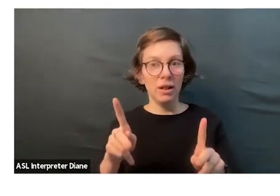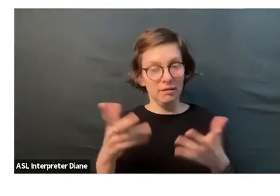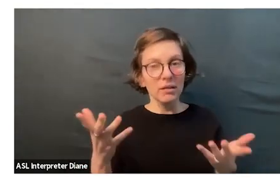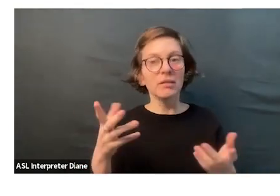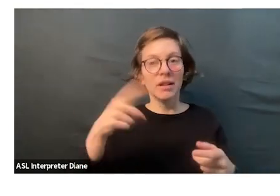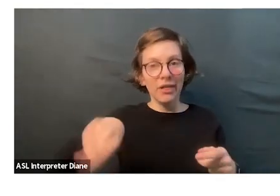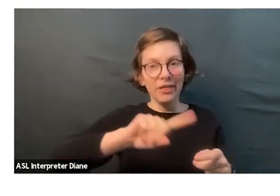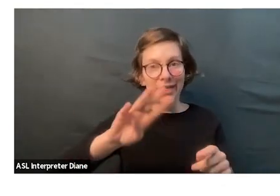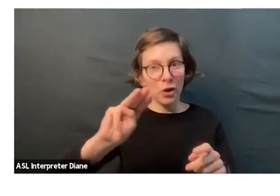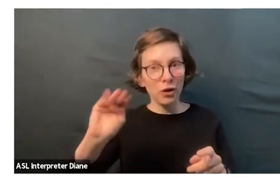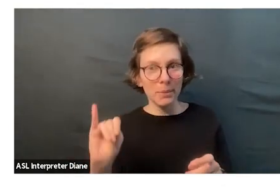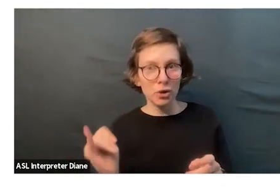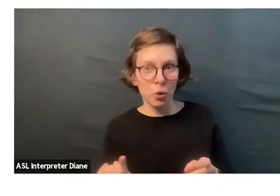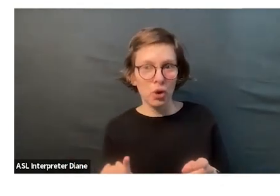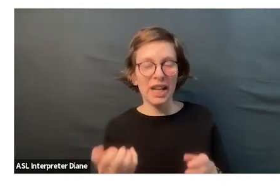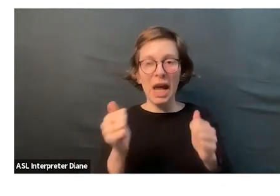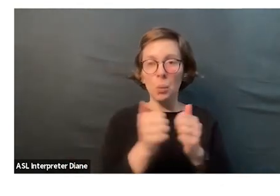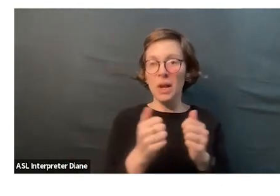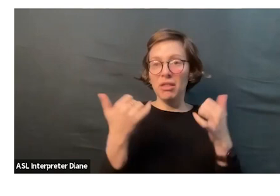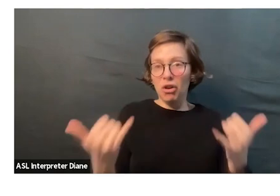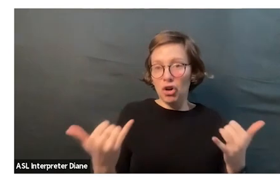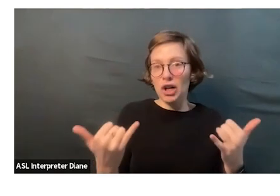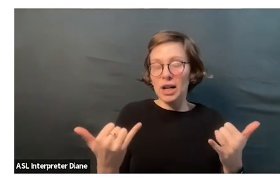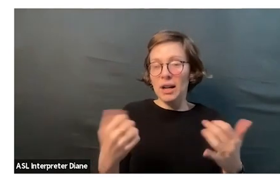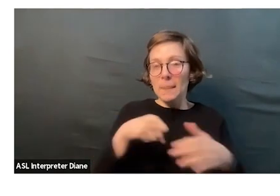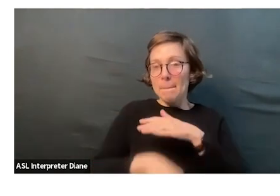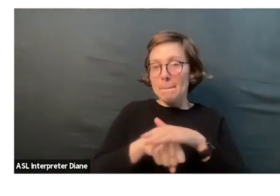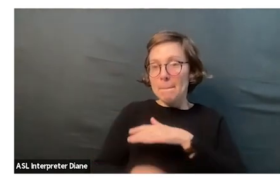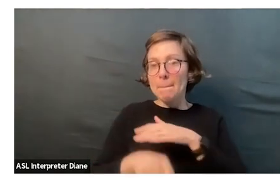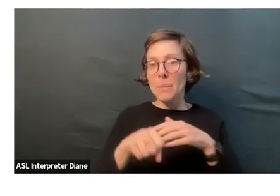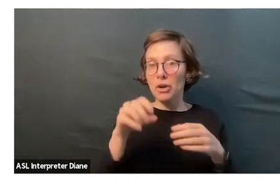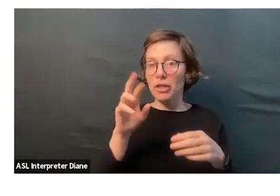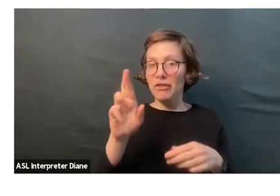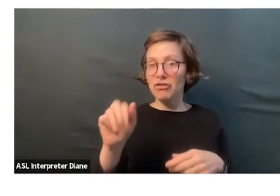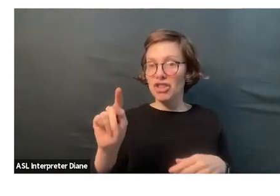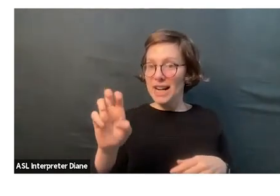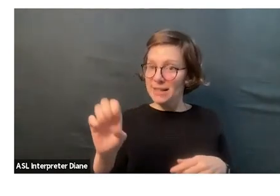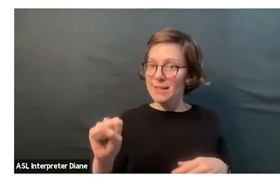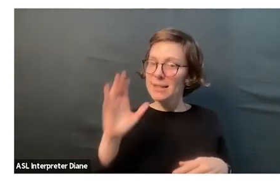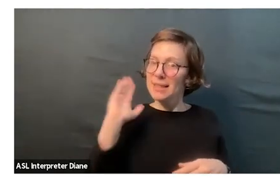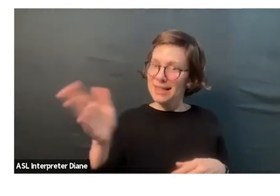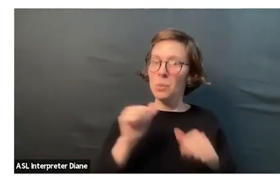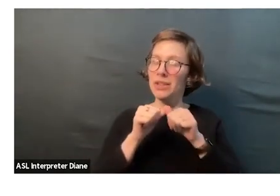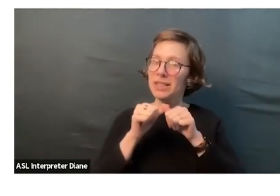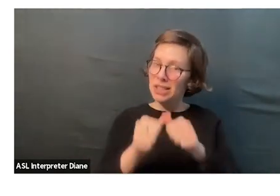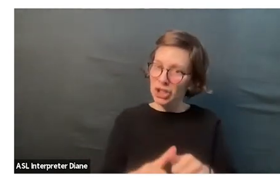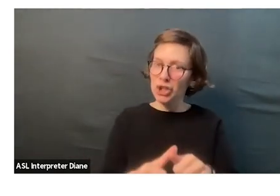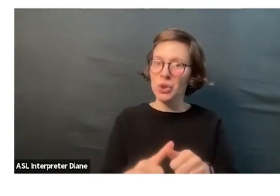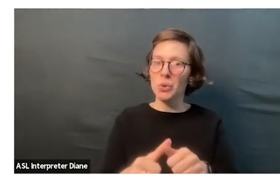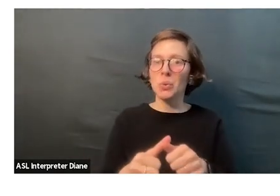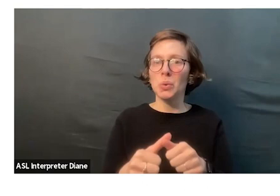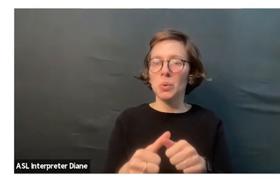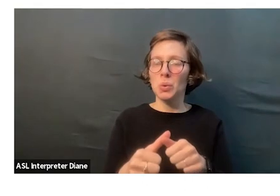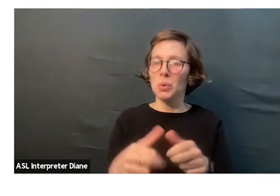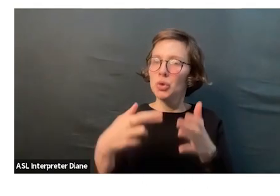the definition of global majority. We also at Slow Factor use the word global majority because this is also a misconception that we keep